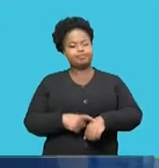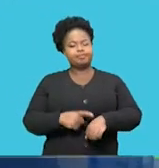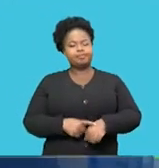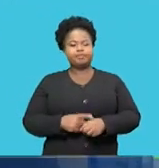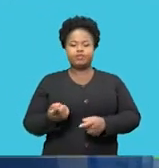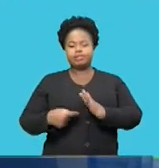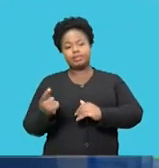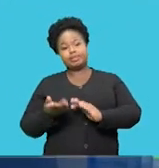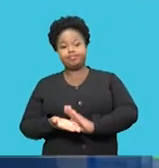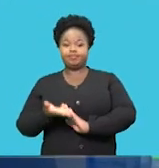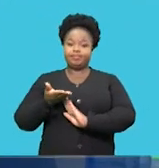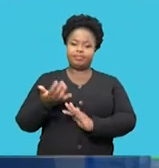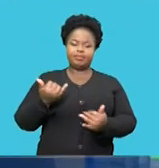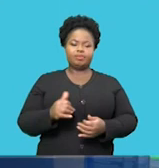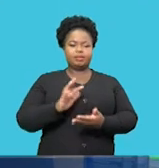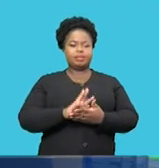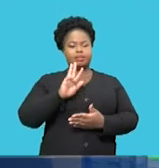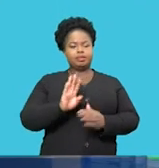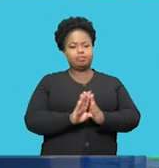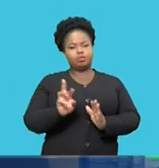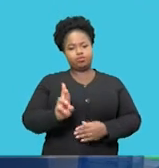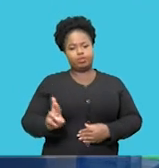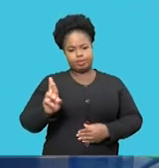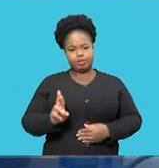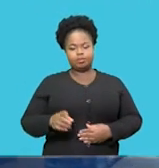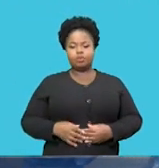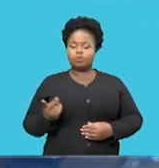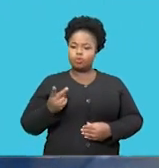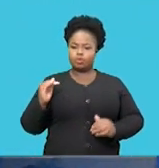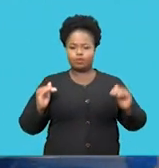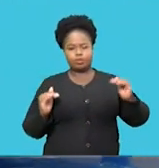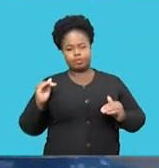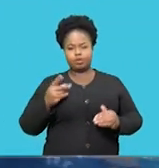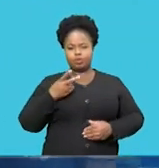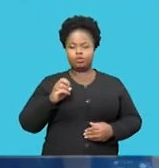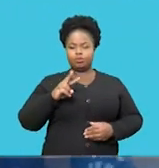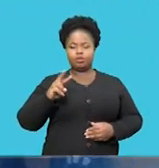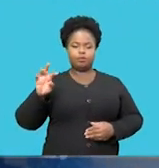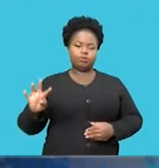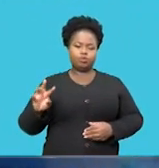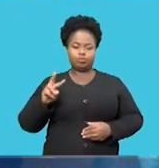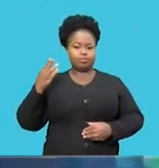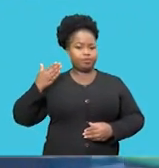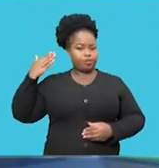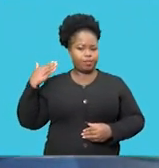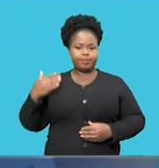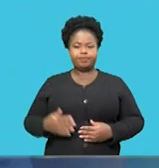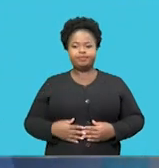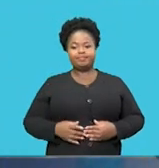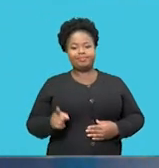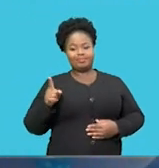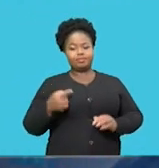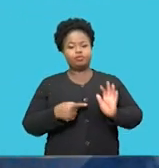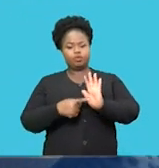Intengiso inyuke ngowengezi u-R19 billion umaqhathaniswa nonyaka ka-2022. Lokhu